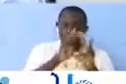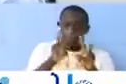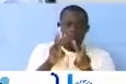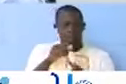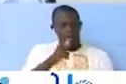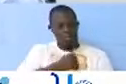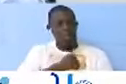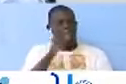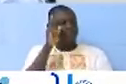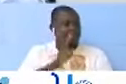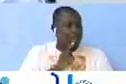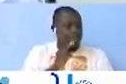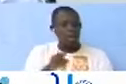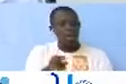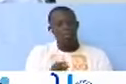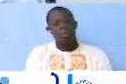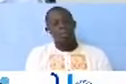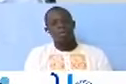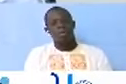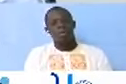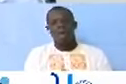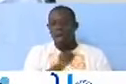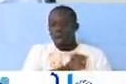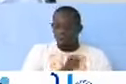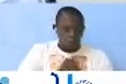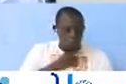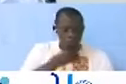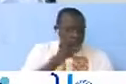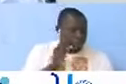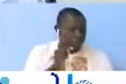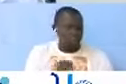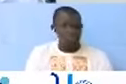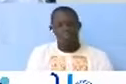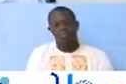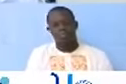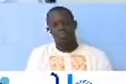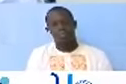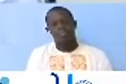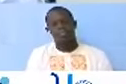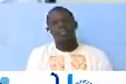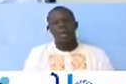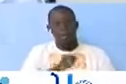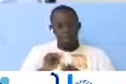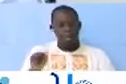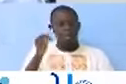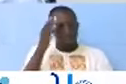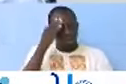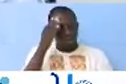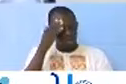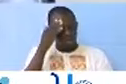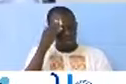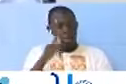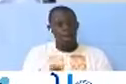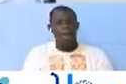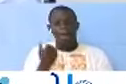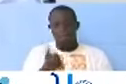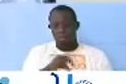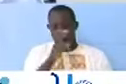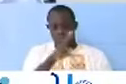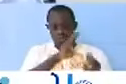it's my fathers who are here and my mothers who are here. And I know that people